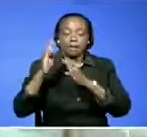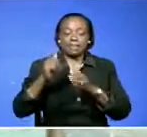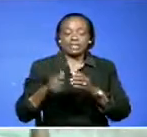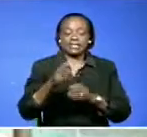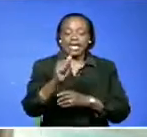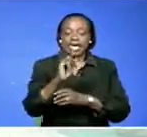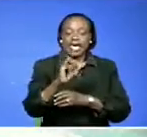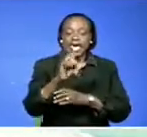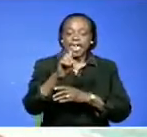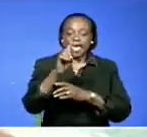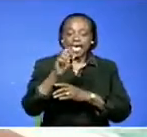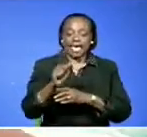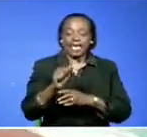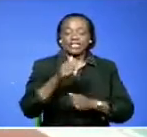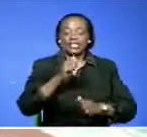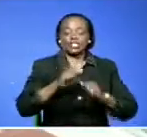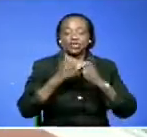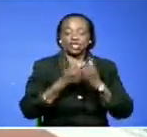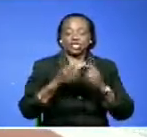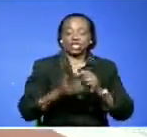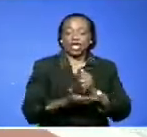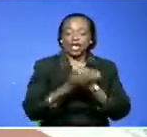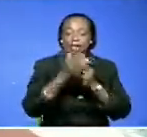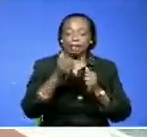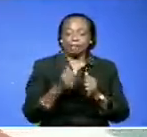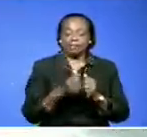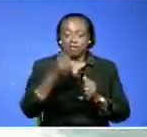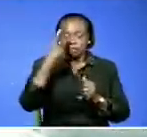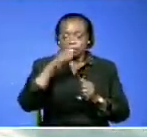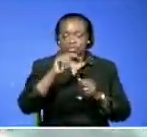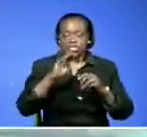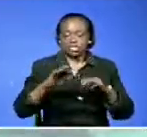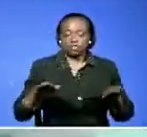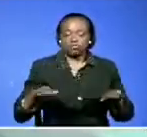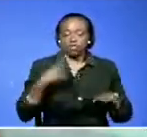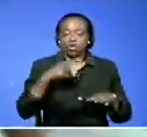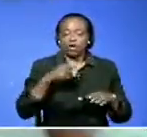to assist with much-needed supplies for those children affected